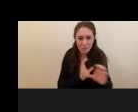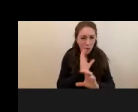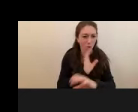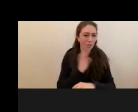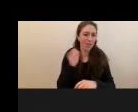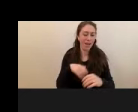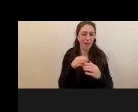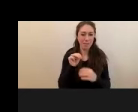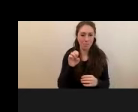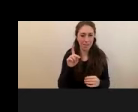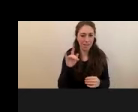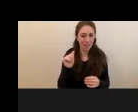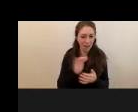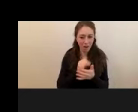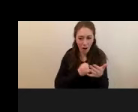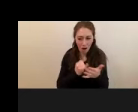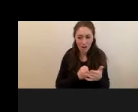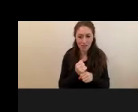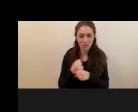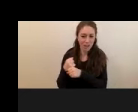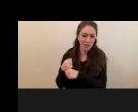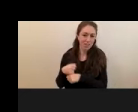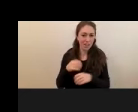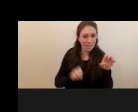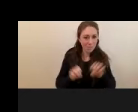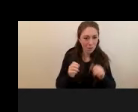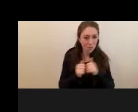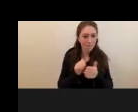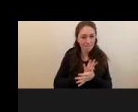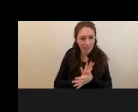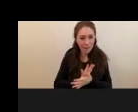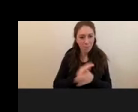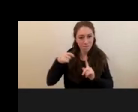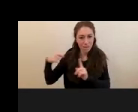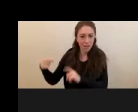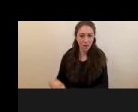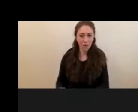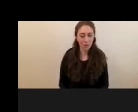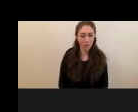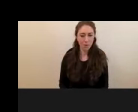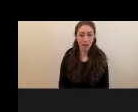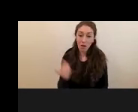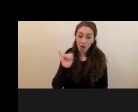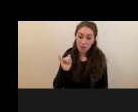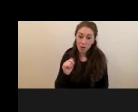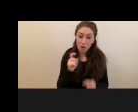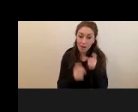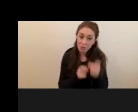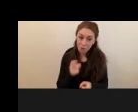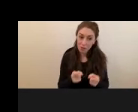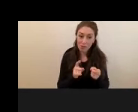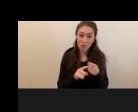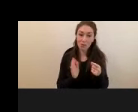creation, and experiment with film and video, and also, you know, contribute to our